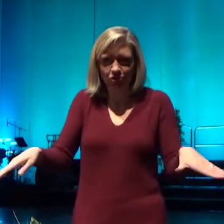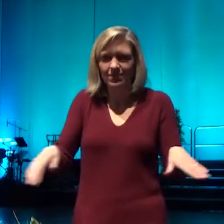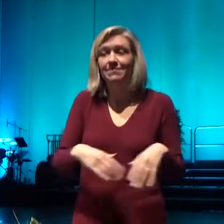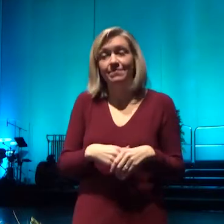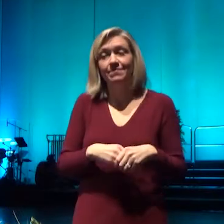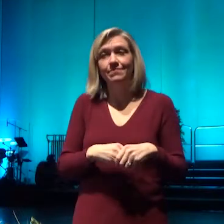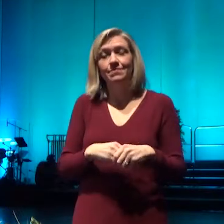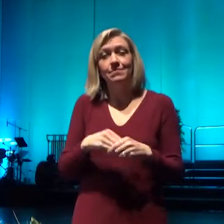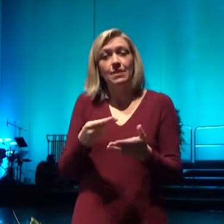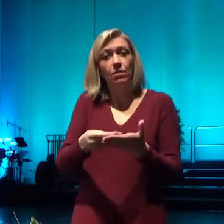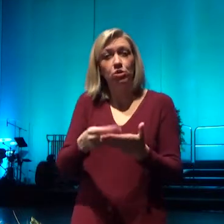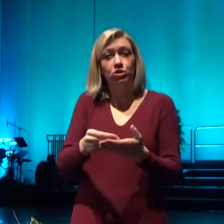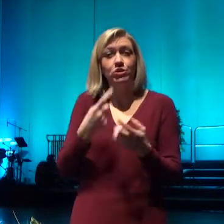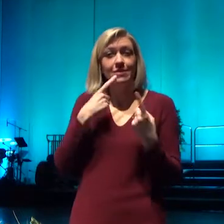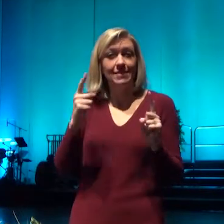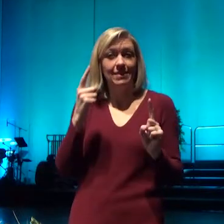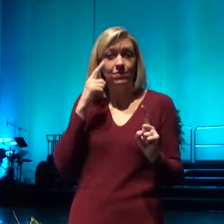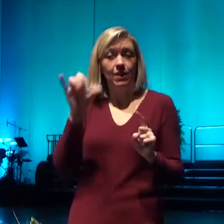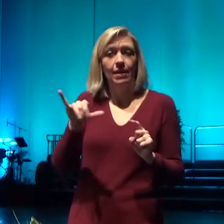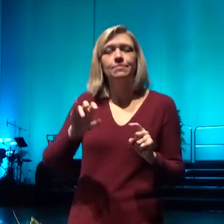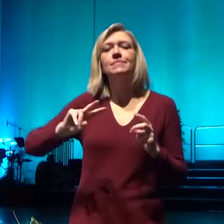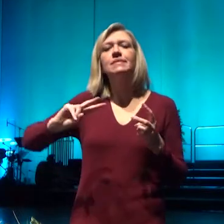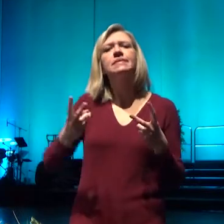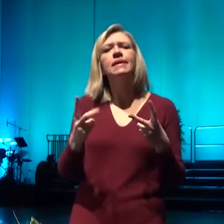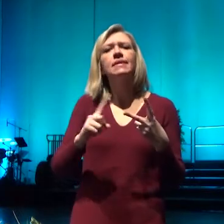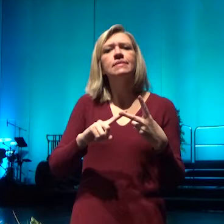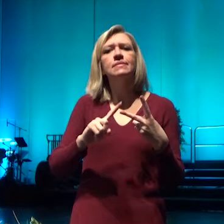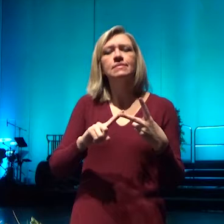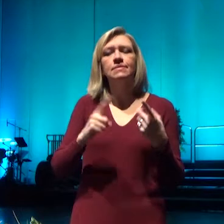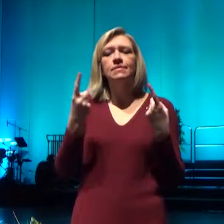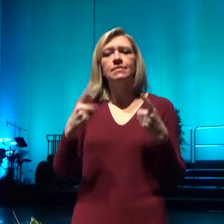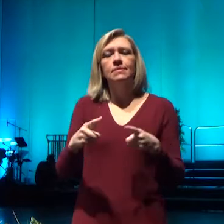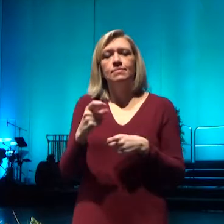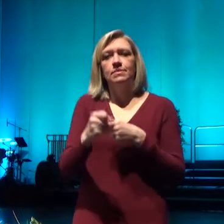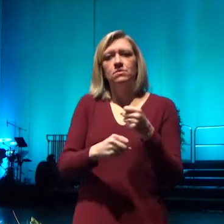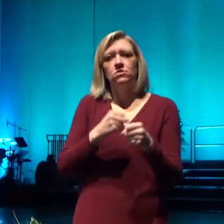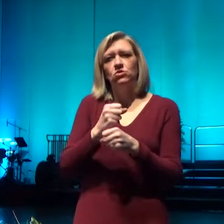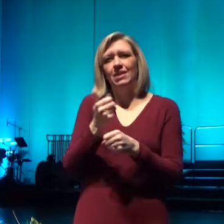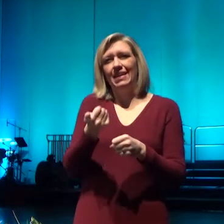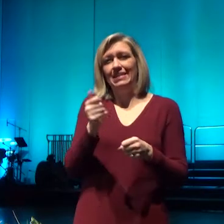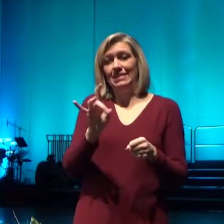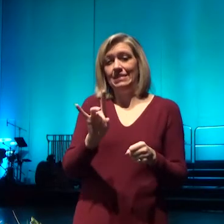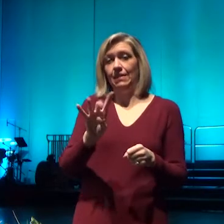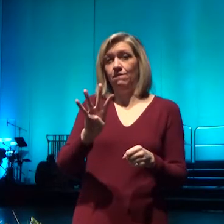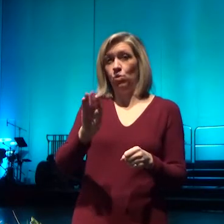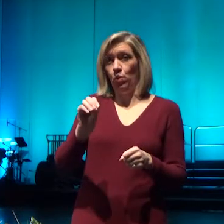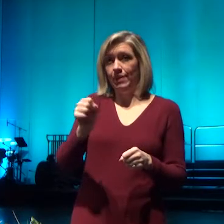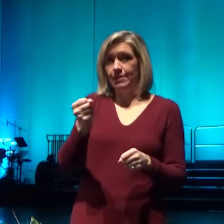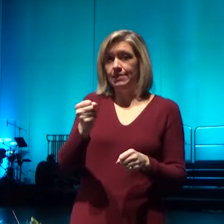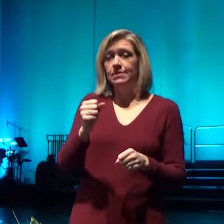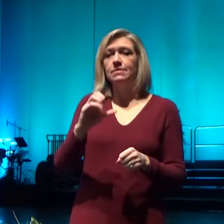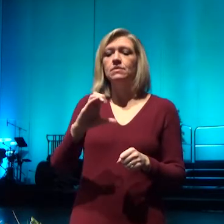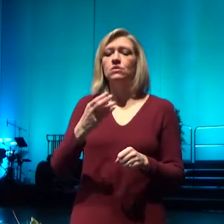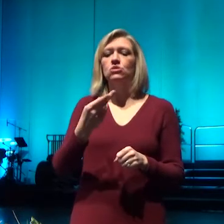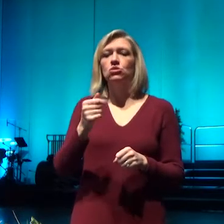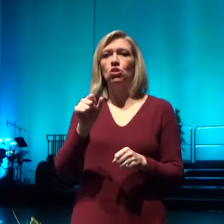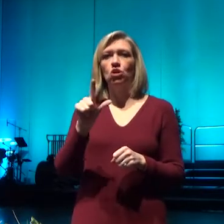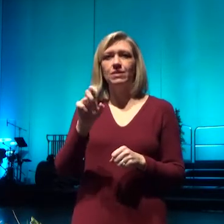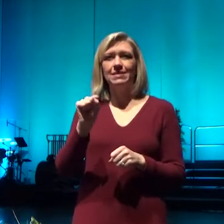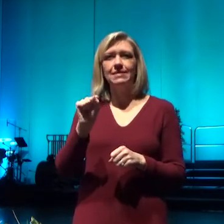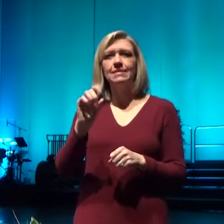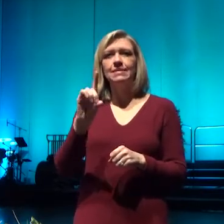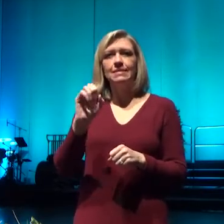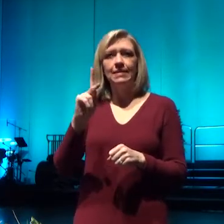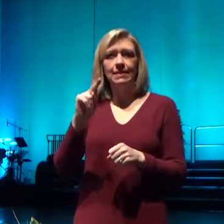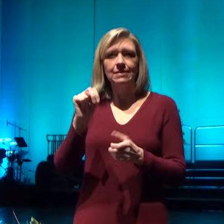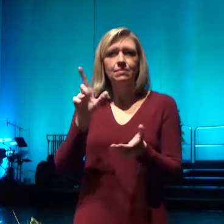well. The second historical movement happens in the 1840s when Charles Dickens publishes in England